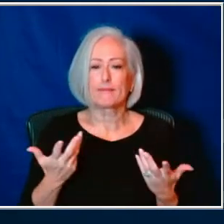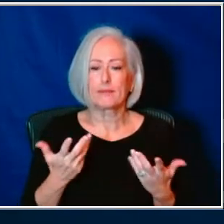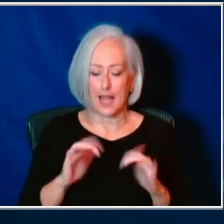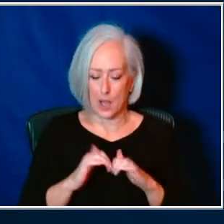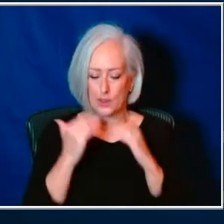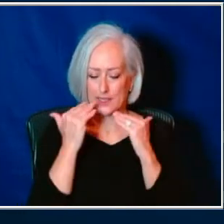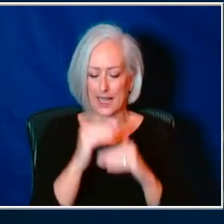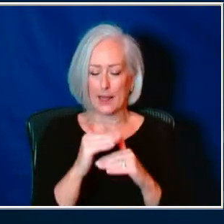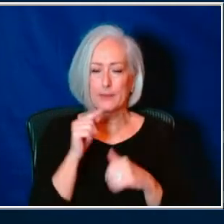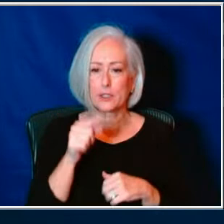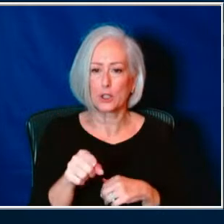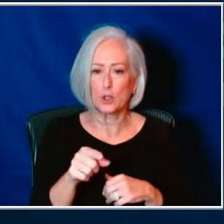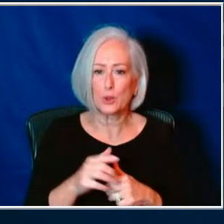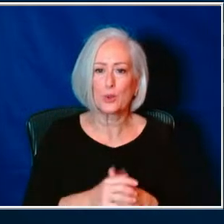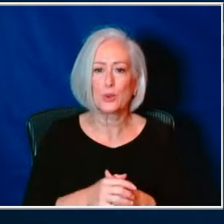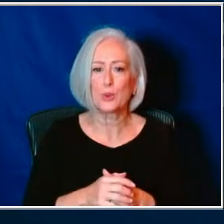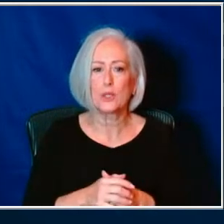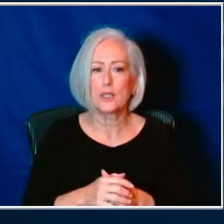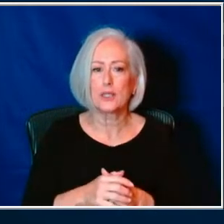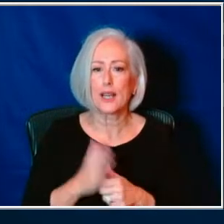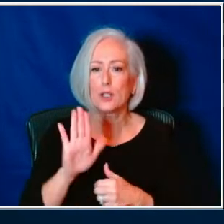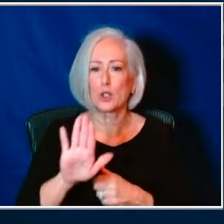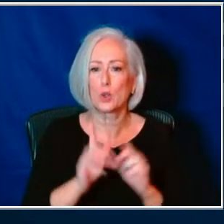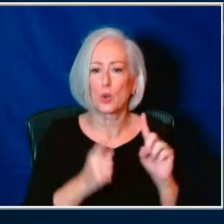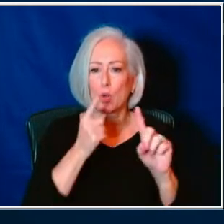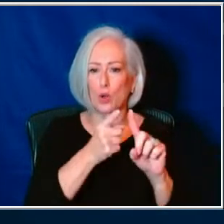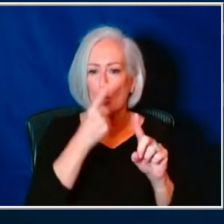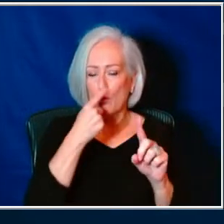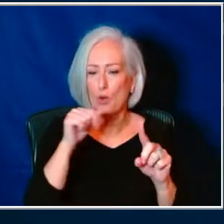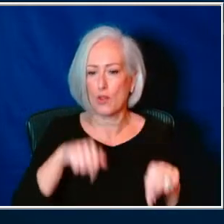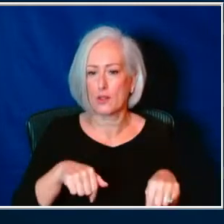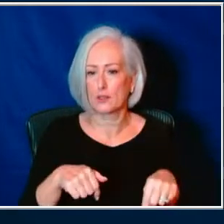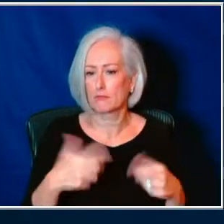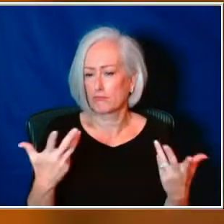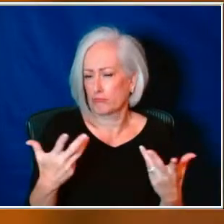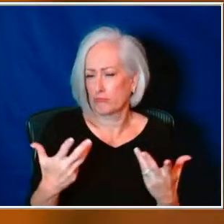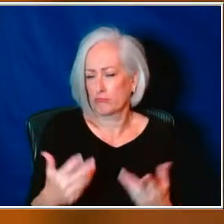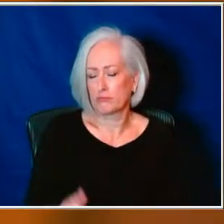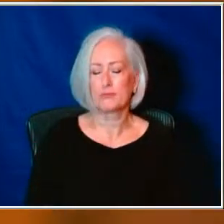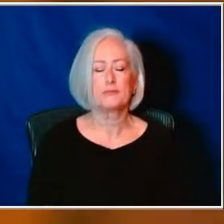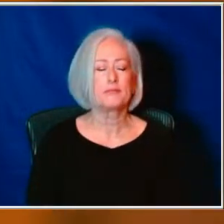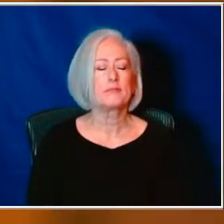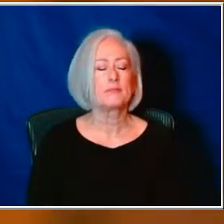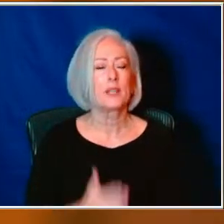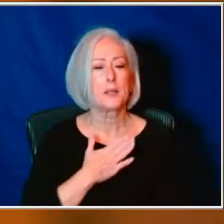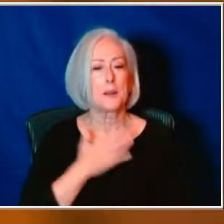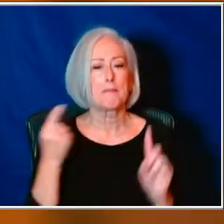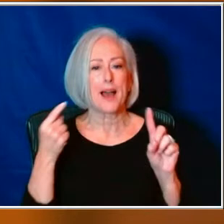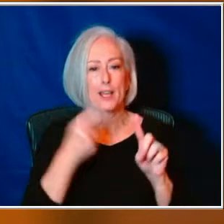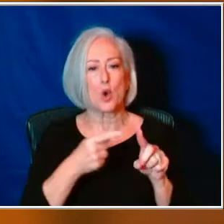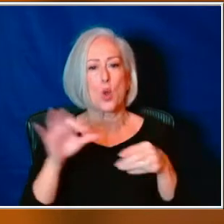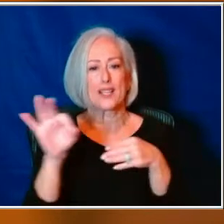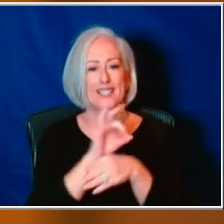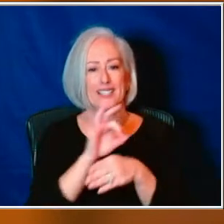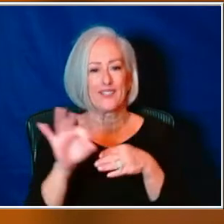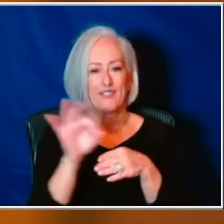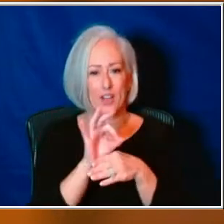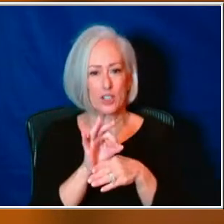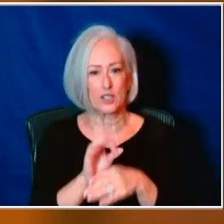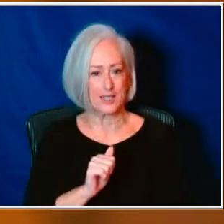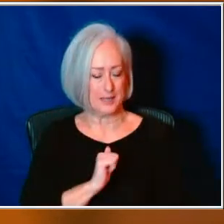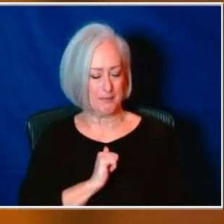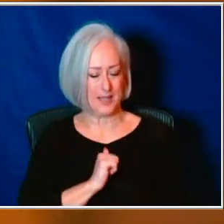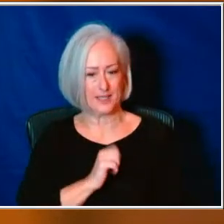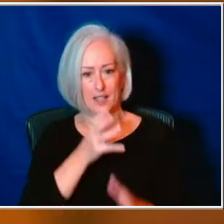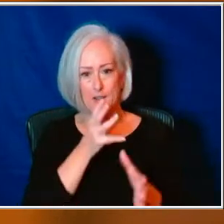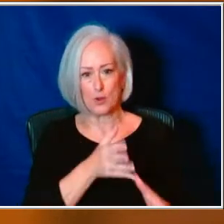you? And what's your goal for what you want to achieve from this? My goal is to be able to function. I'm a grandma and a great